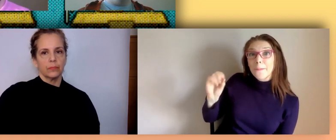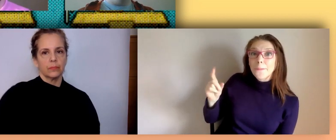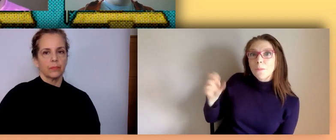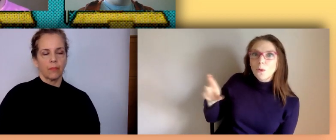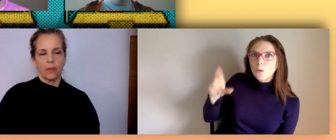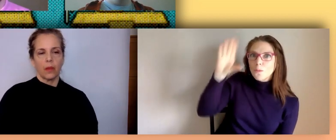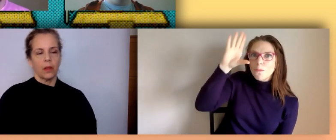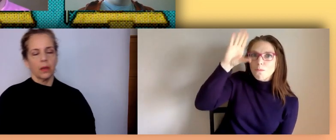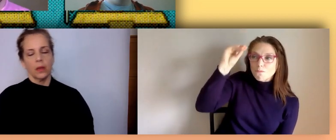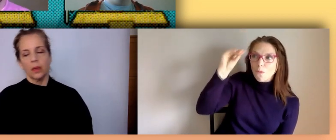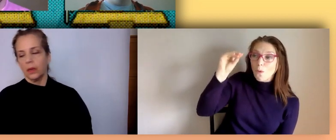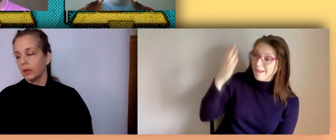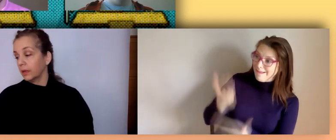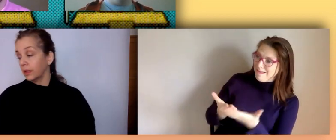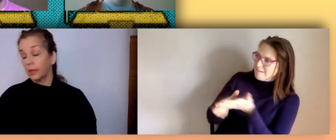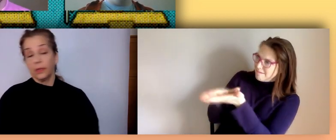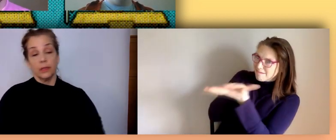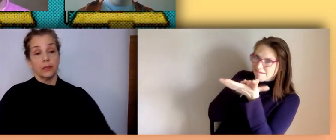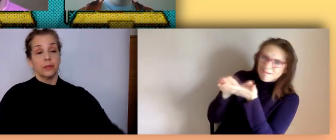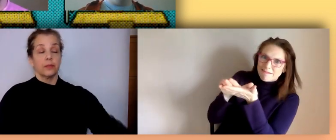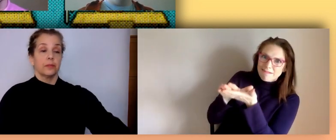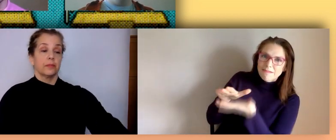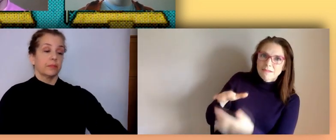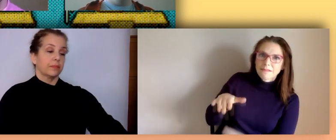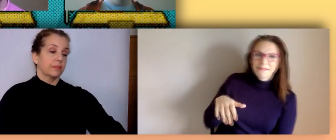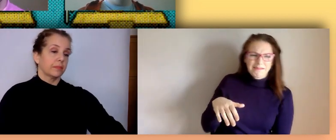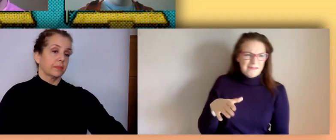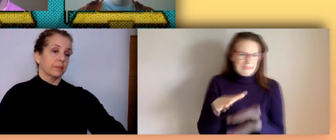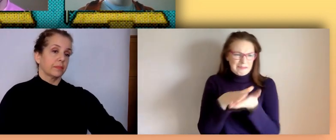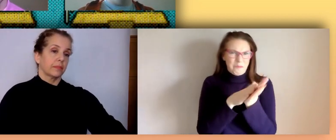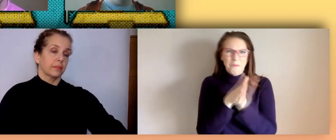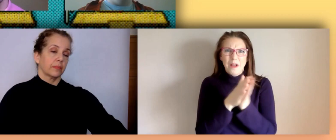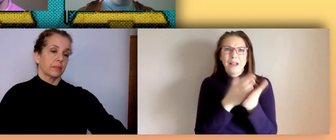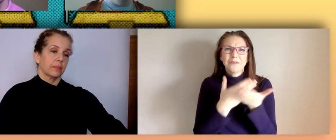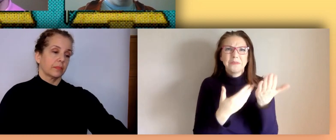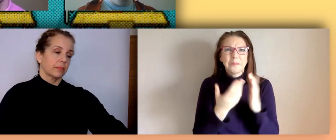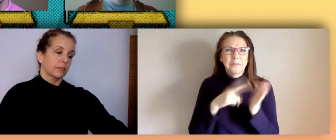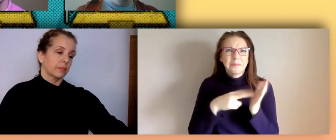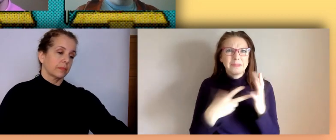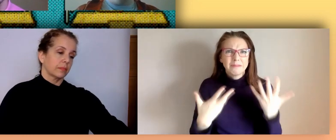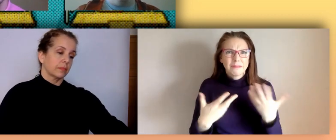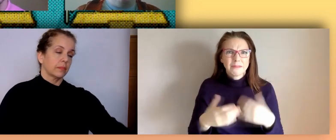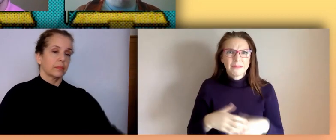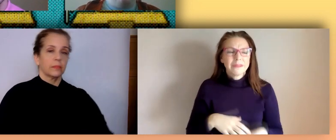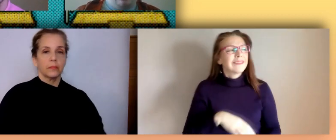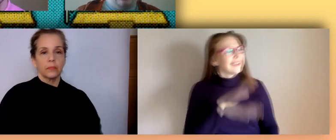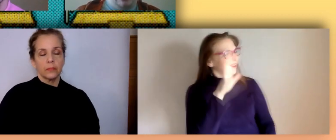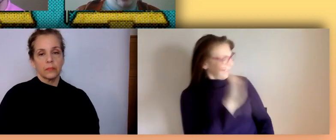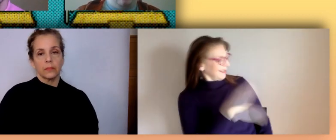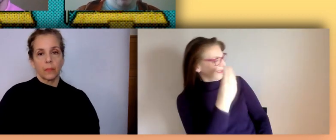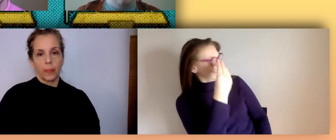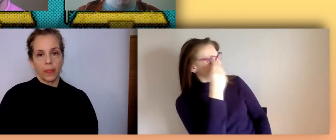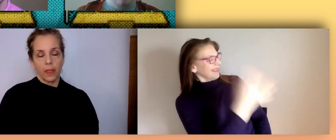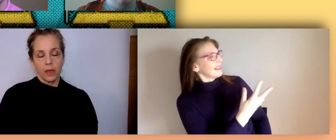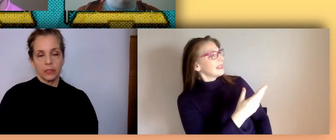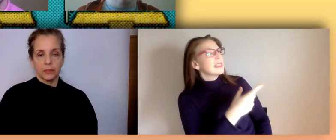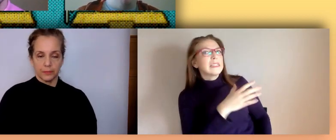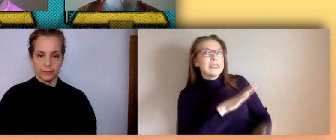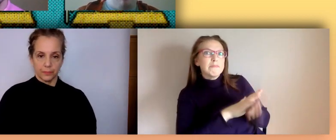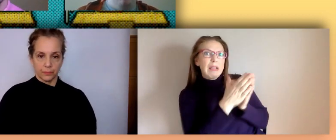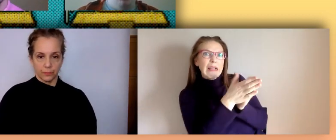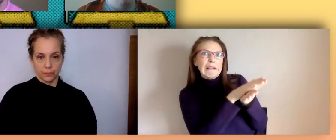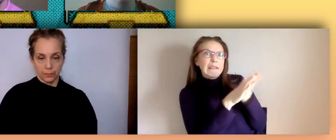boy, wash your hands. Wash my hands? What's that supposed to mean? She's saying, get